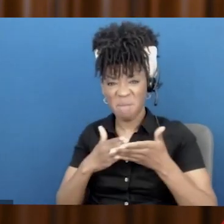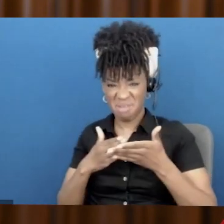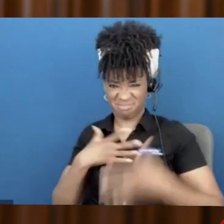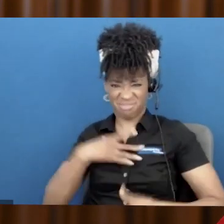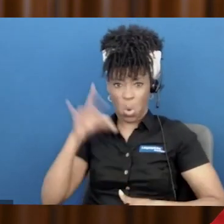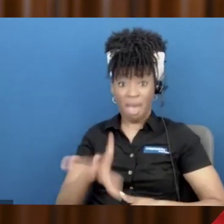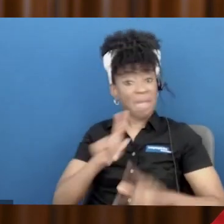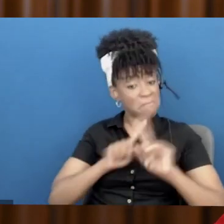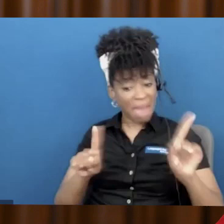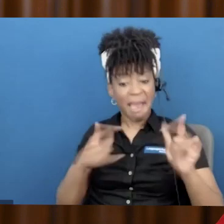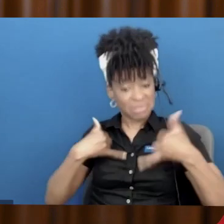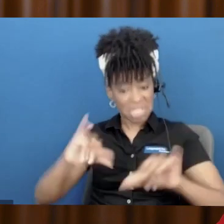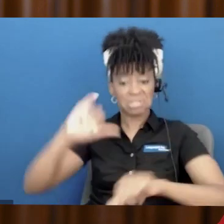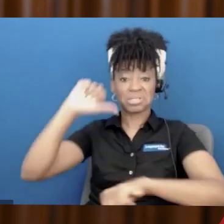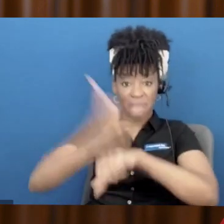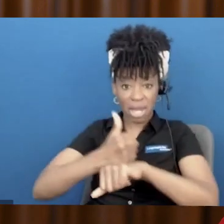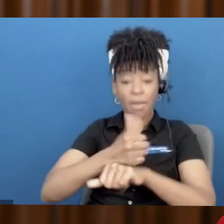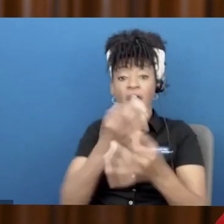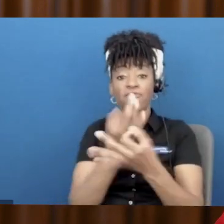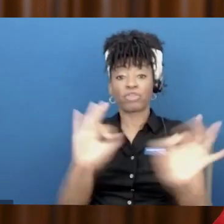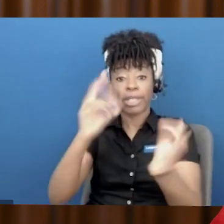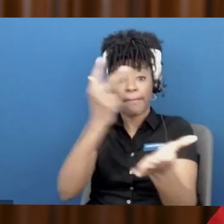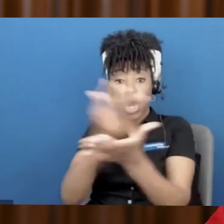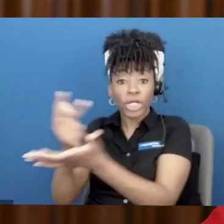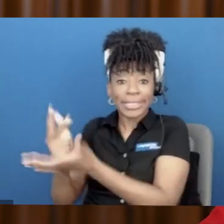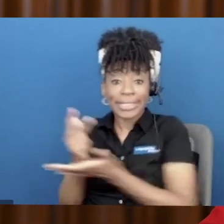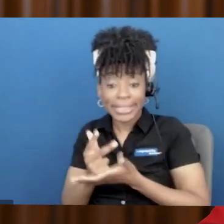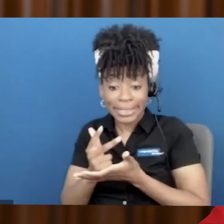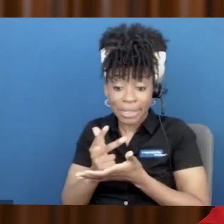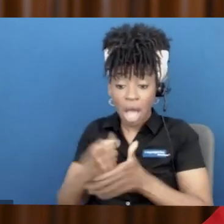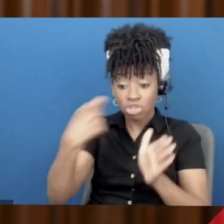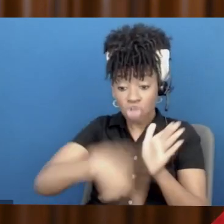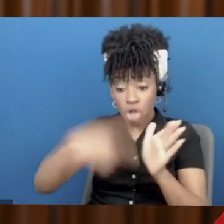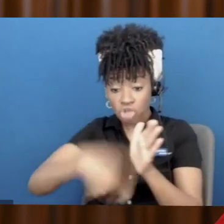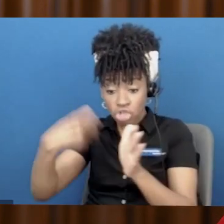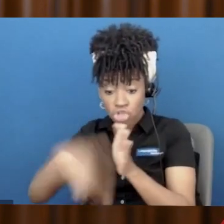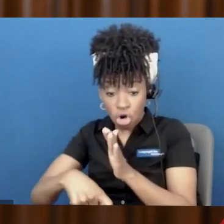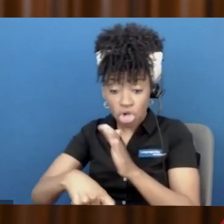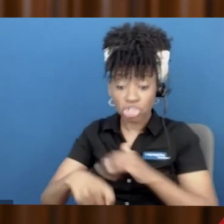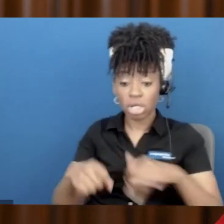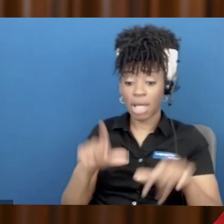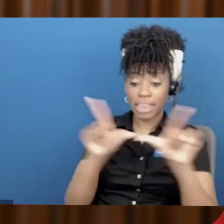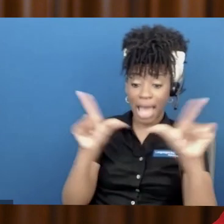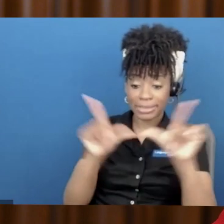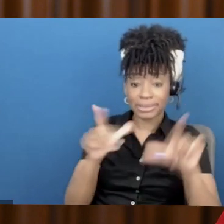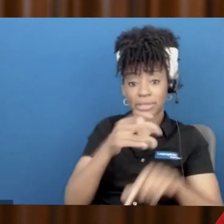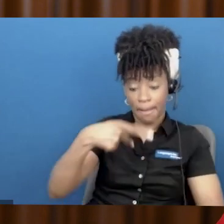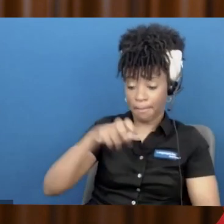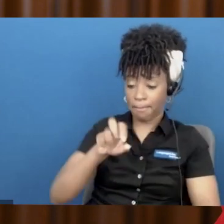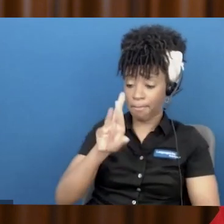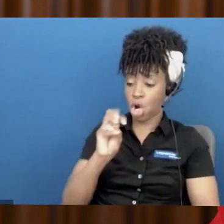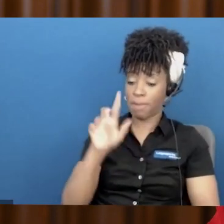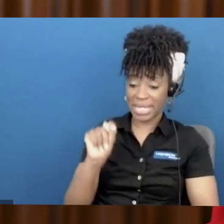tax installments, and suspended some license and permit fees. I advocated and continue to advocate at the state and